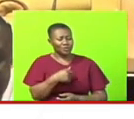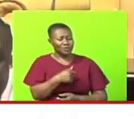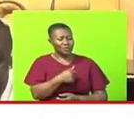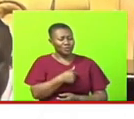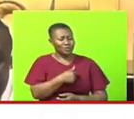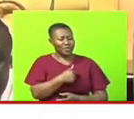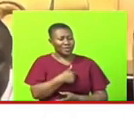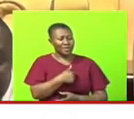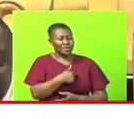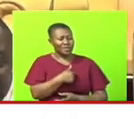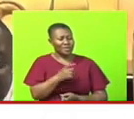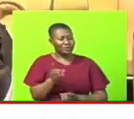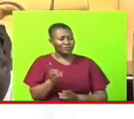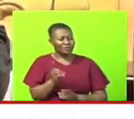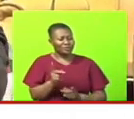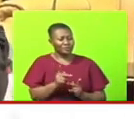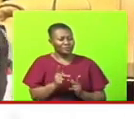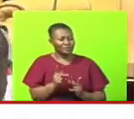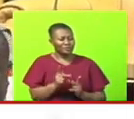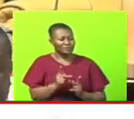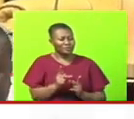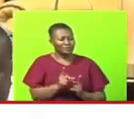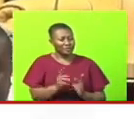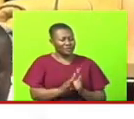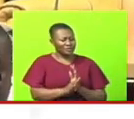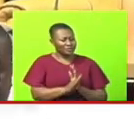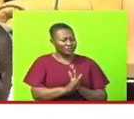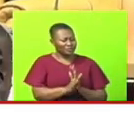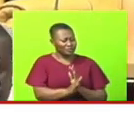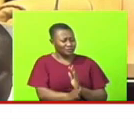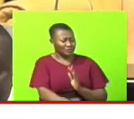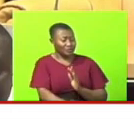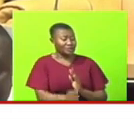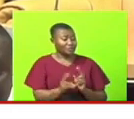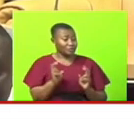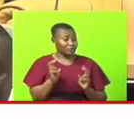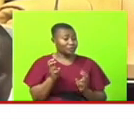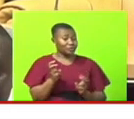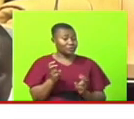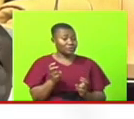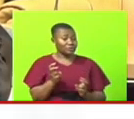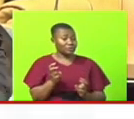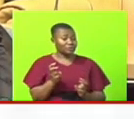are at stake is not wrongfully denied that opportunity. Now,